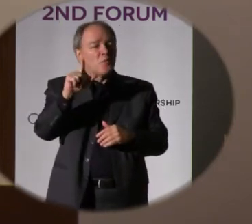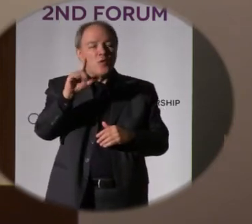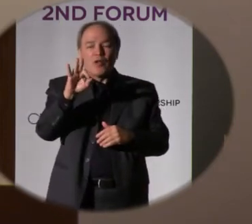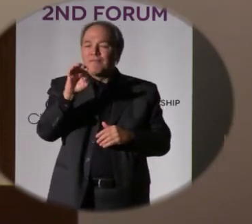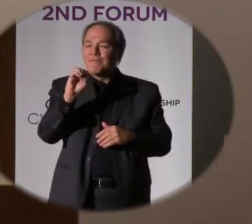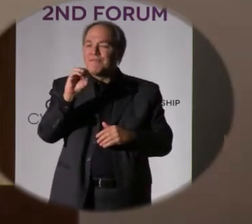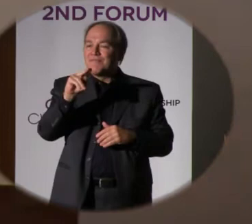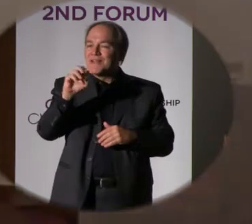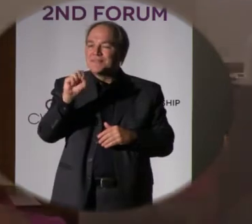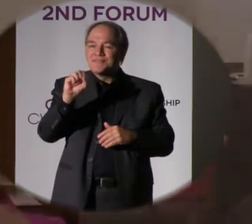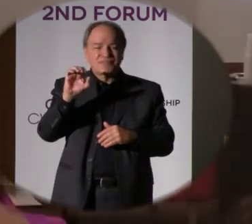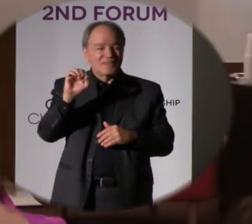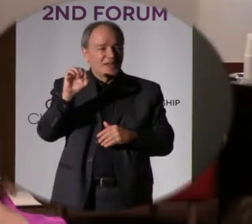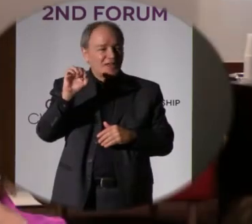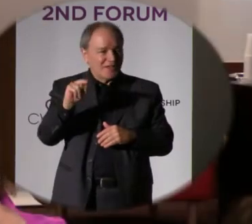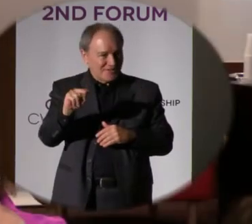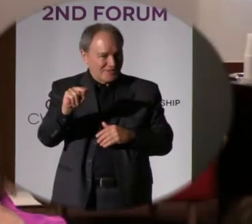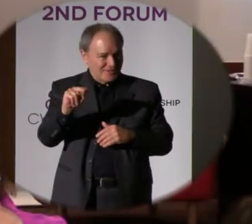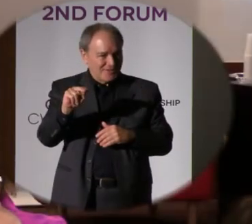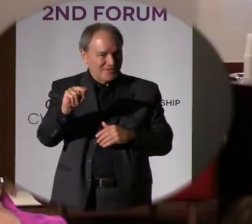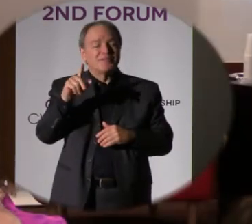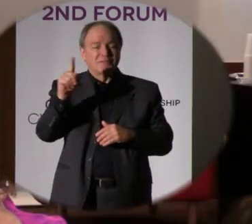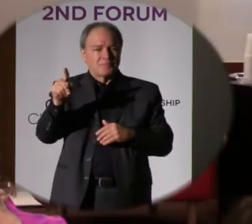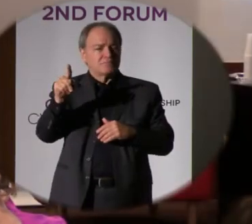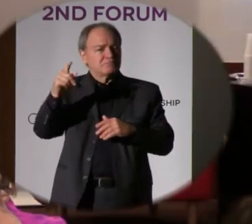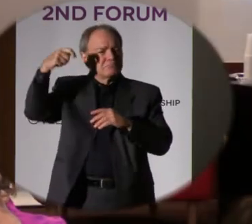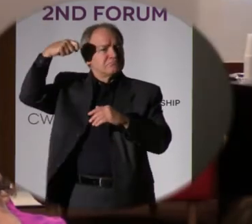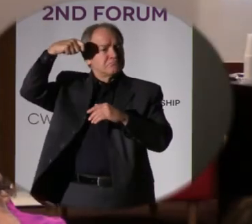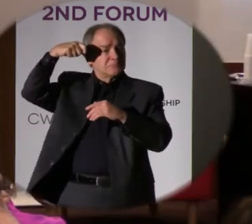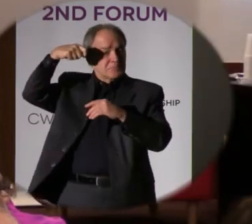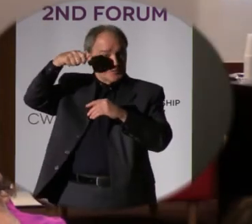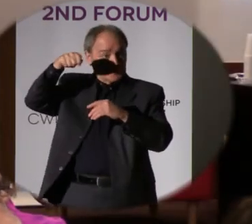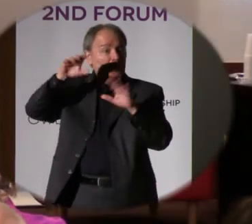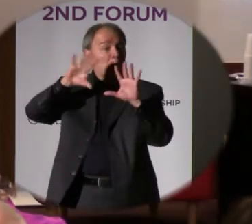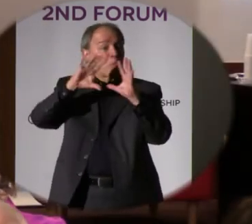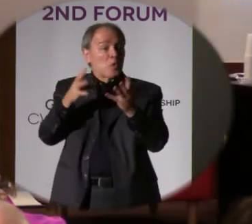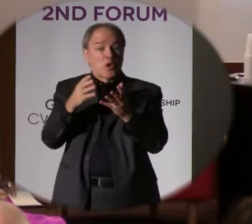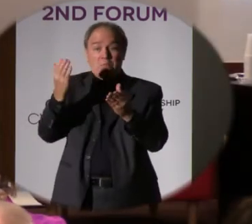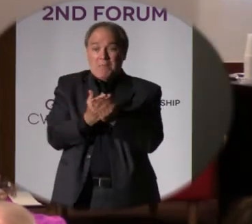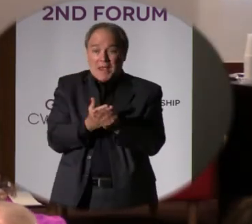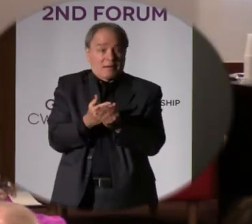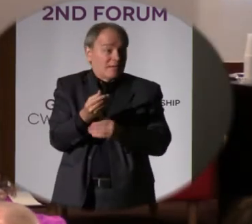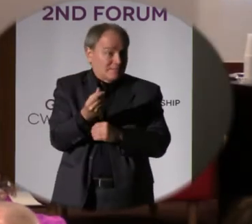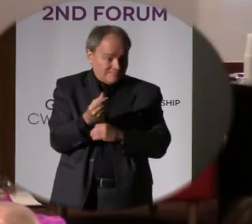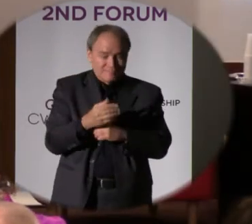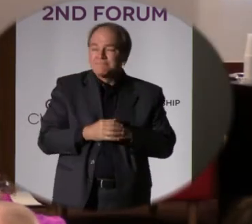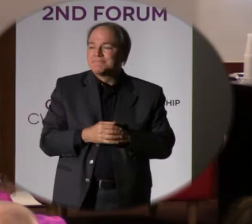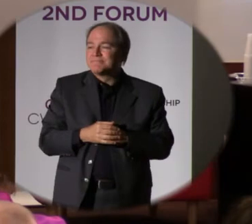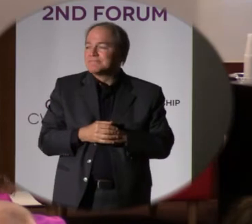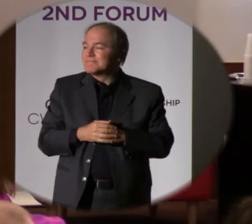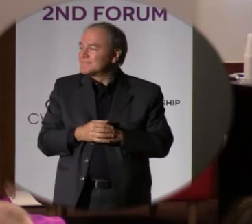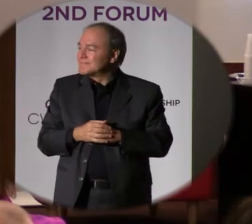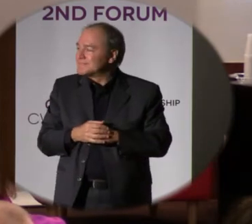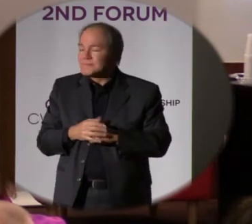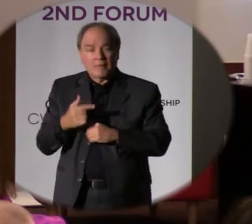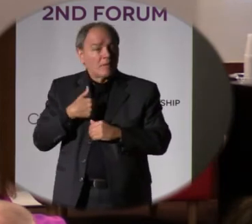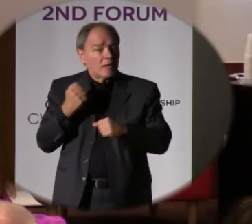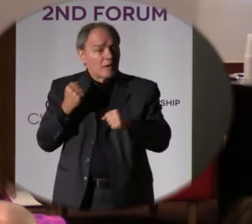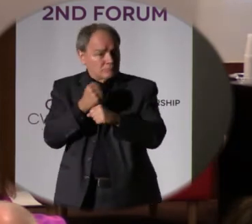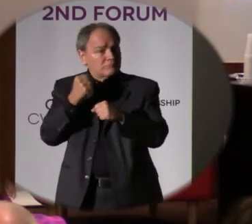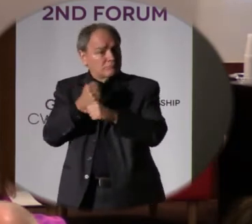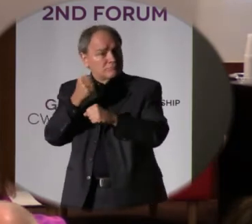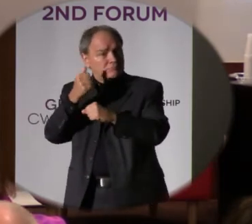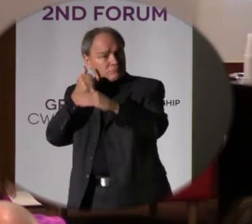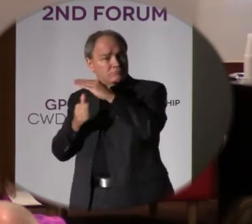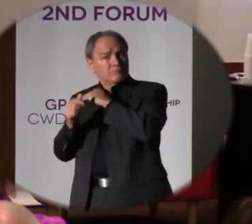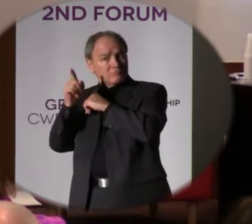I was very privileged to work under him there, and actually working under